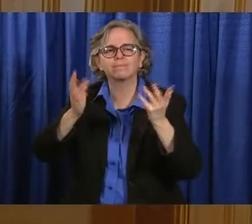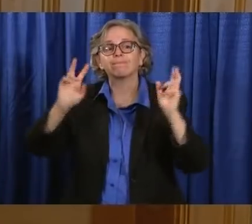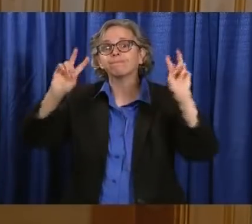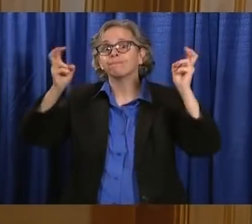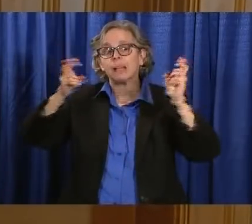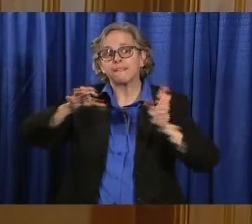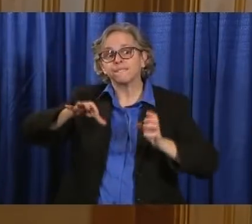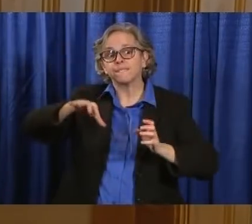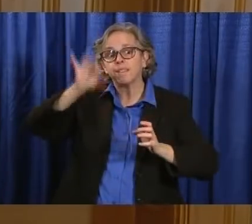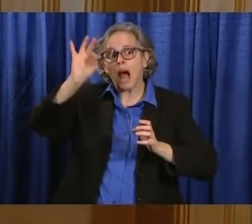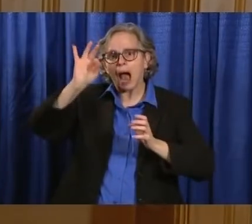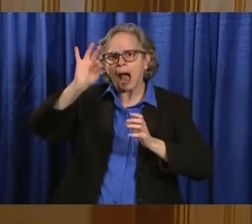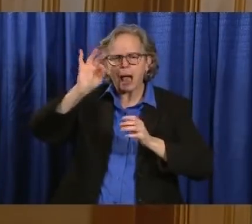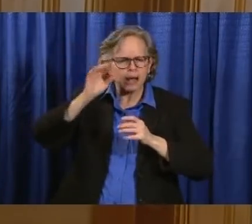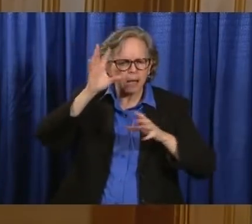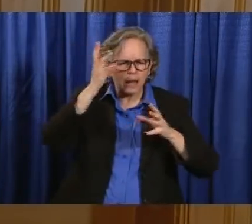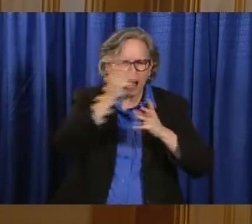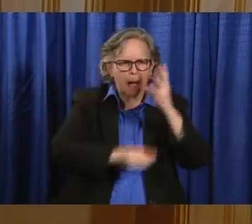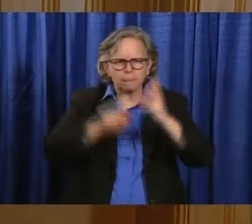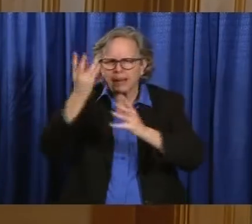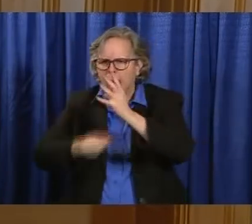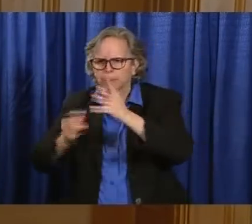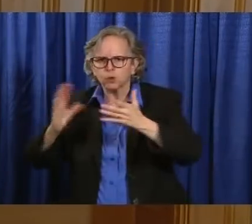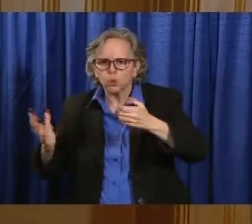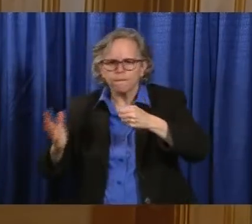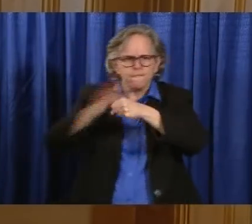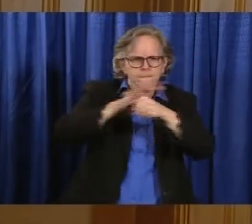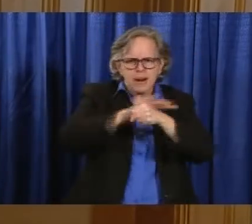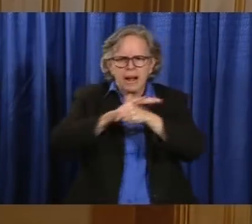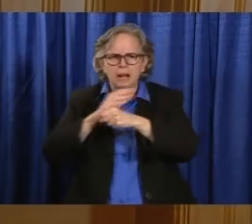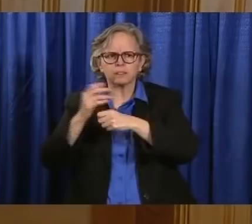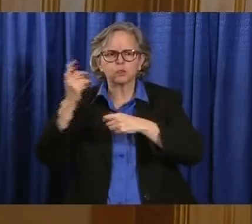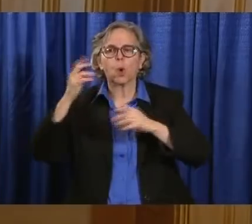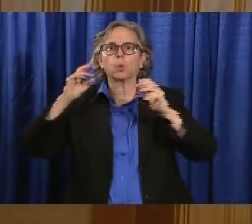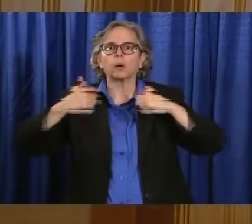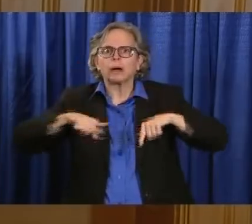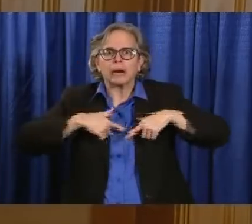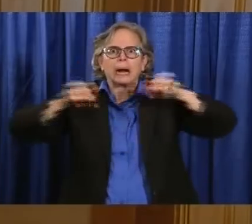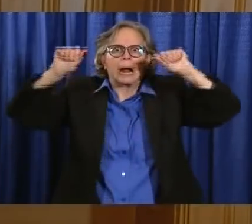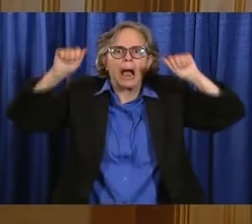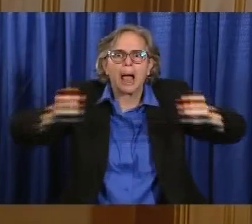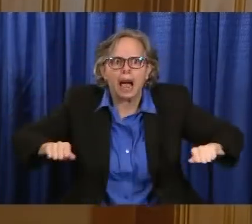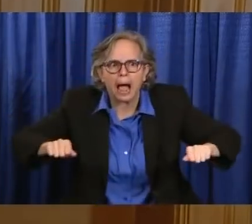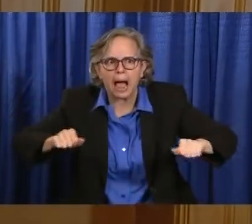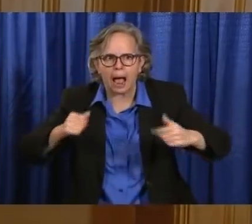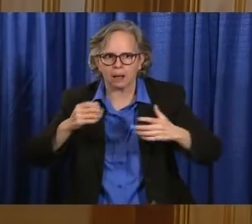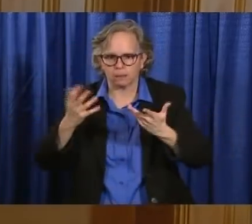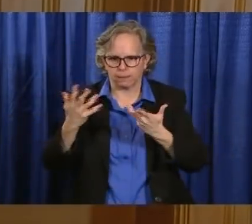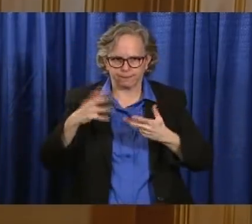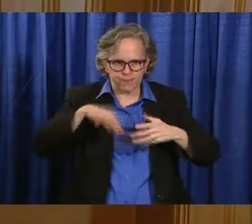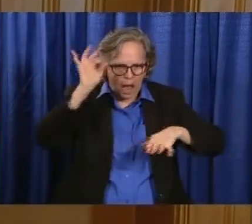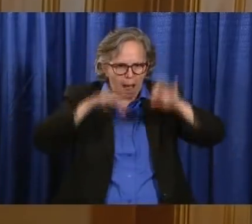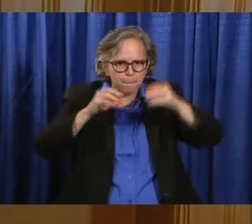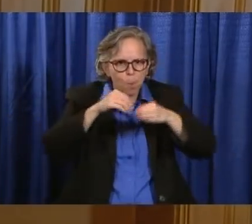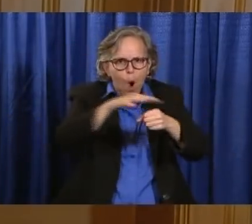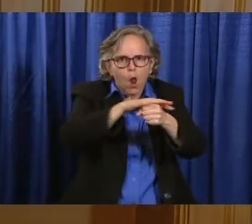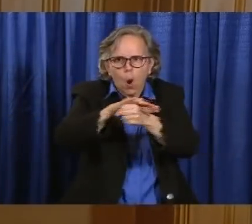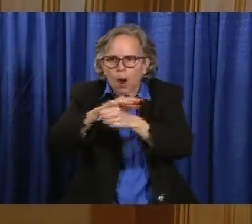we have so that testing can actually take place and can expand. Hole number